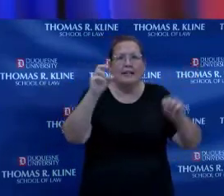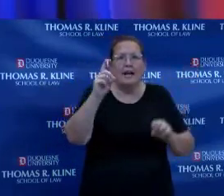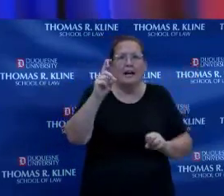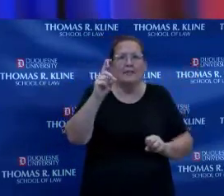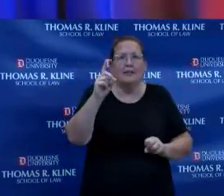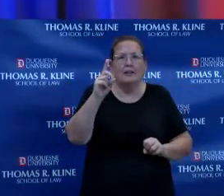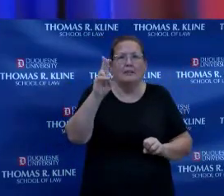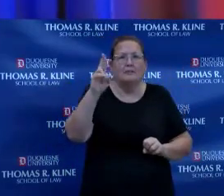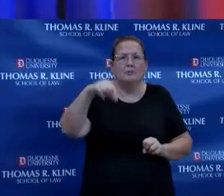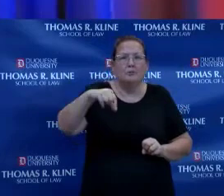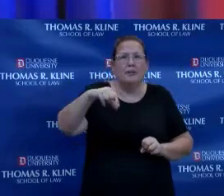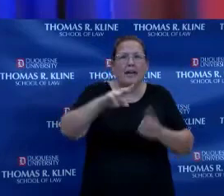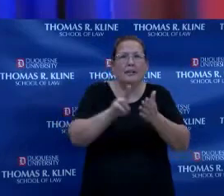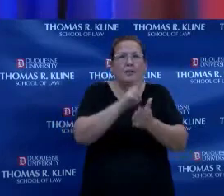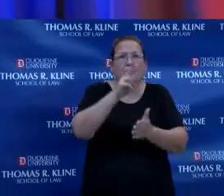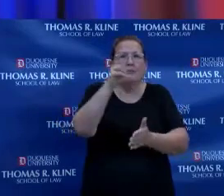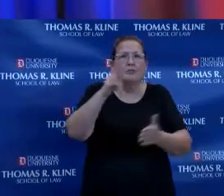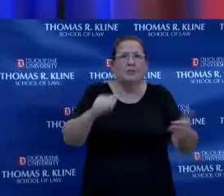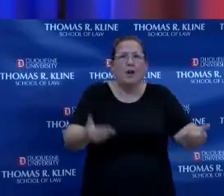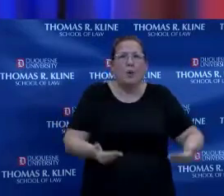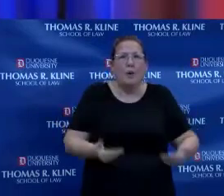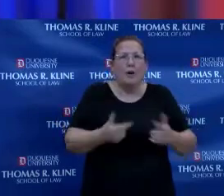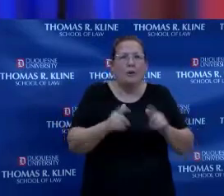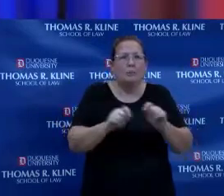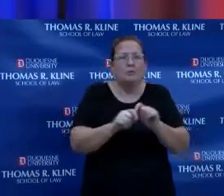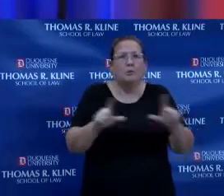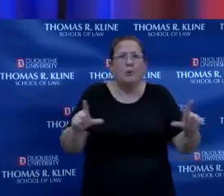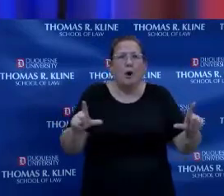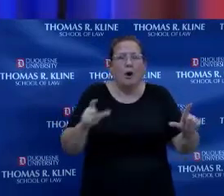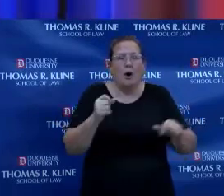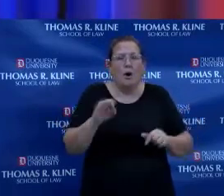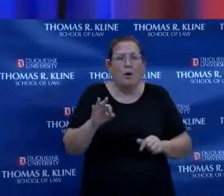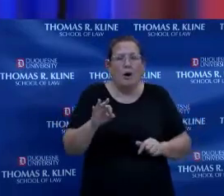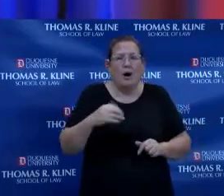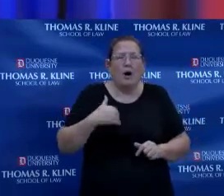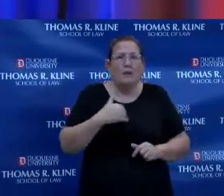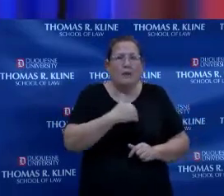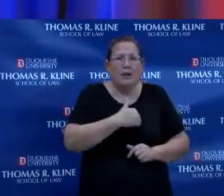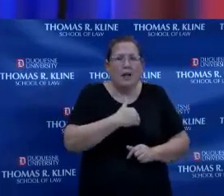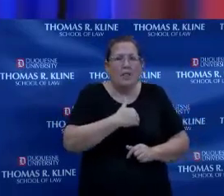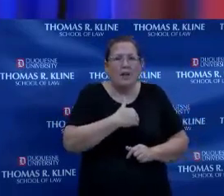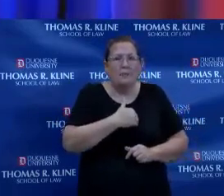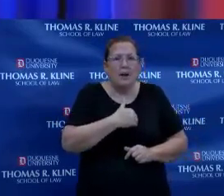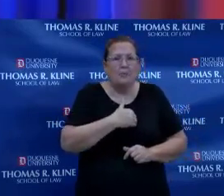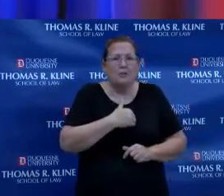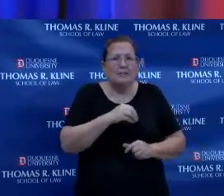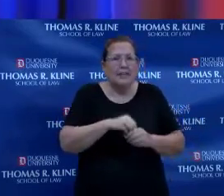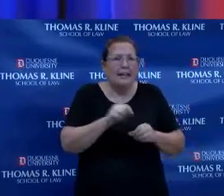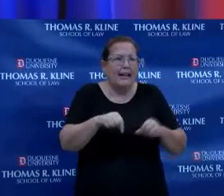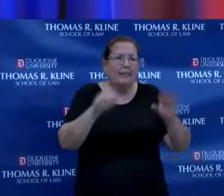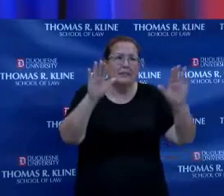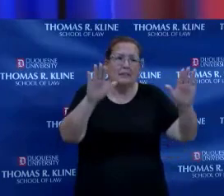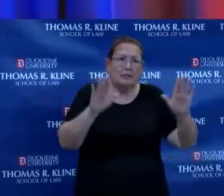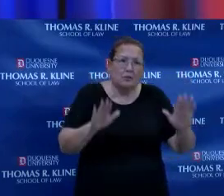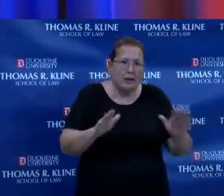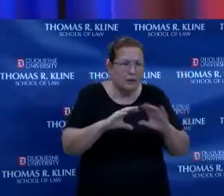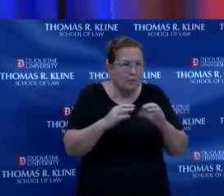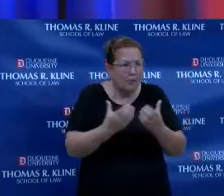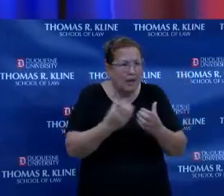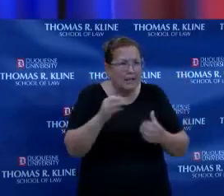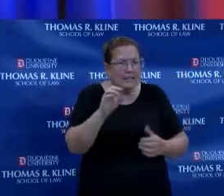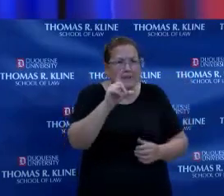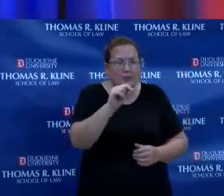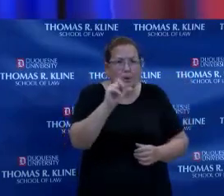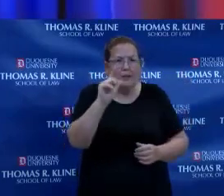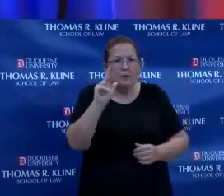Duquesne University. Welcome to all of the members of the incredible class of 2023 of the Thomas